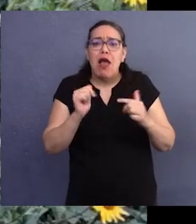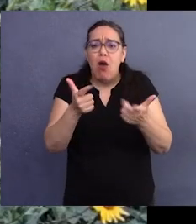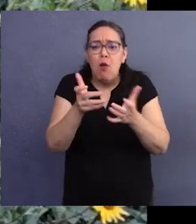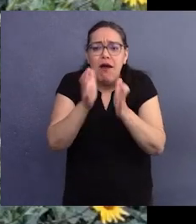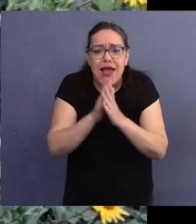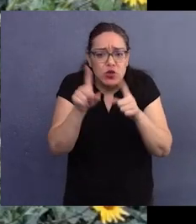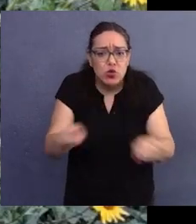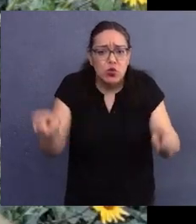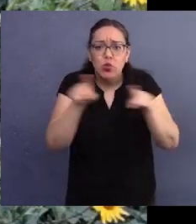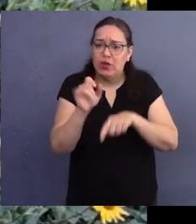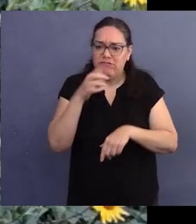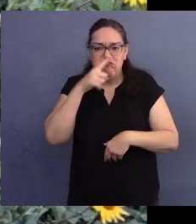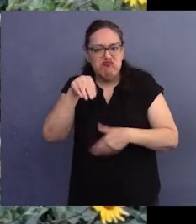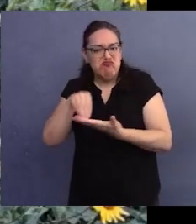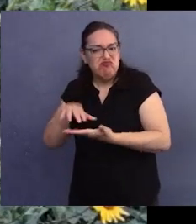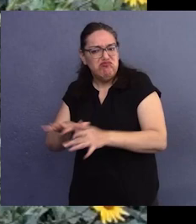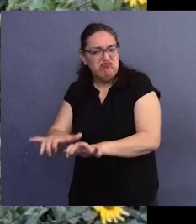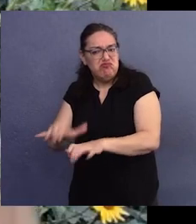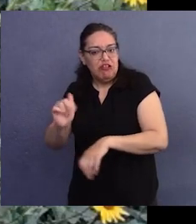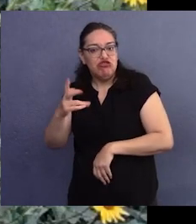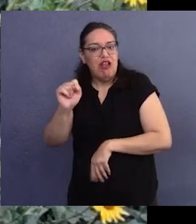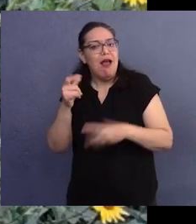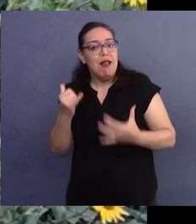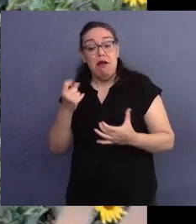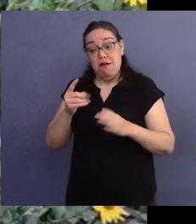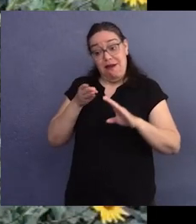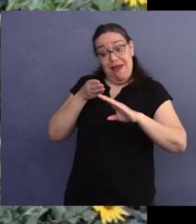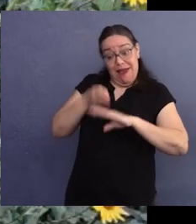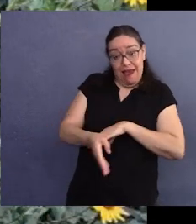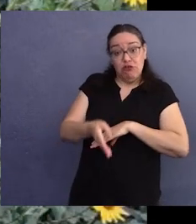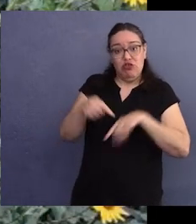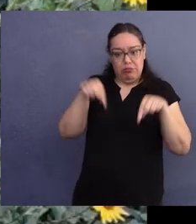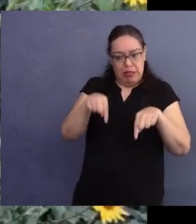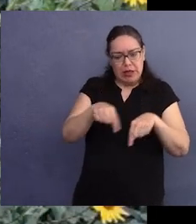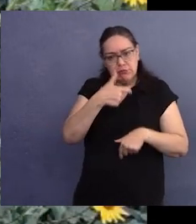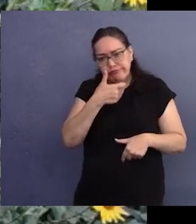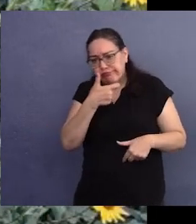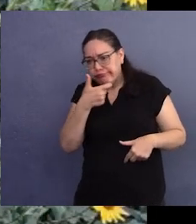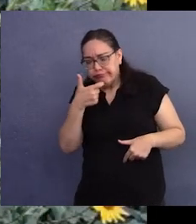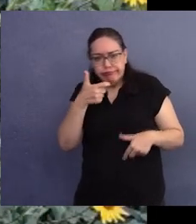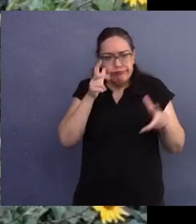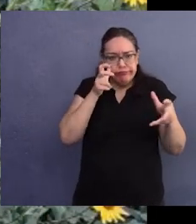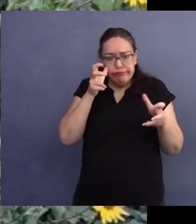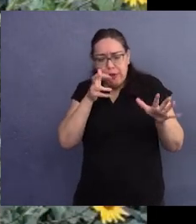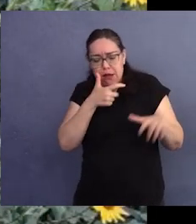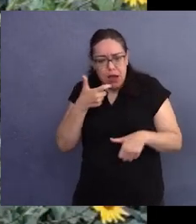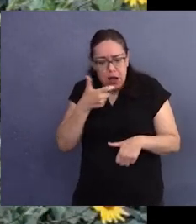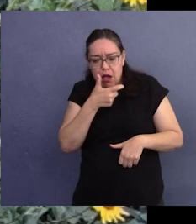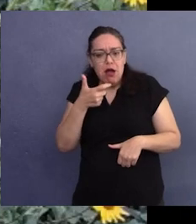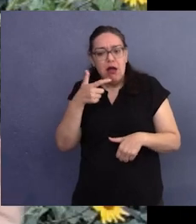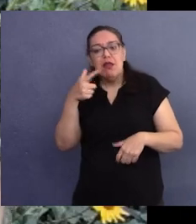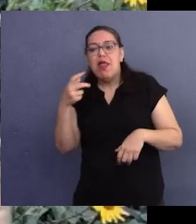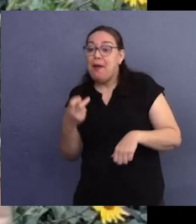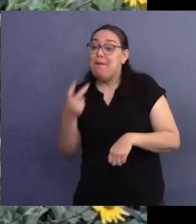folks now, if you could put in the chat now, after going through this, and I can go back to A